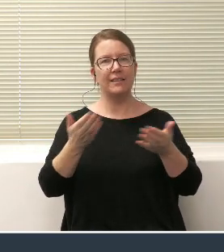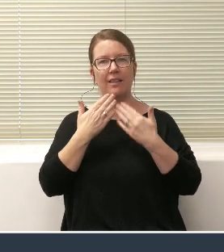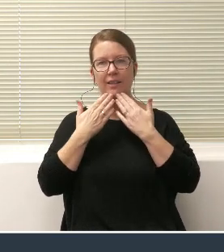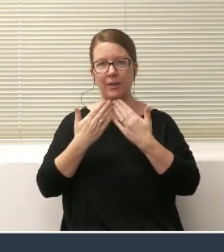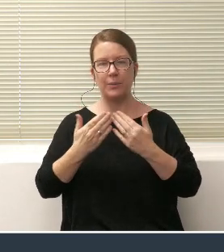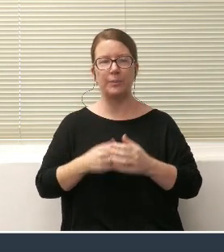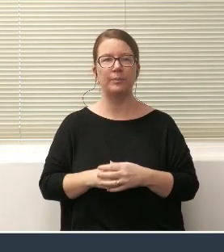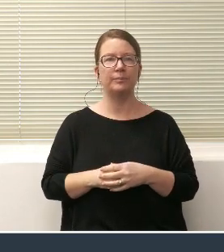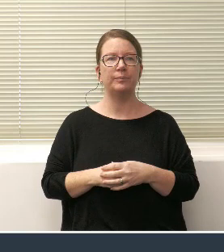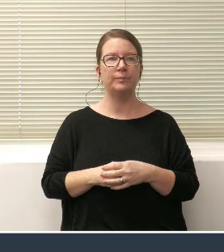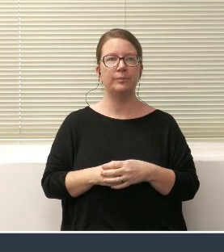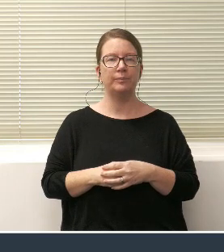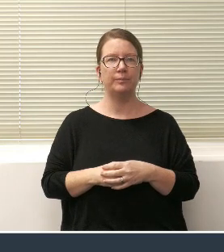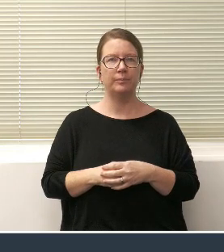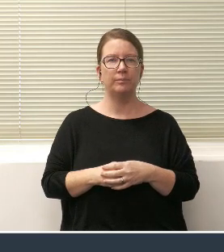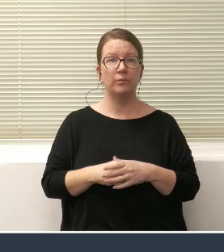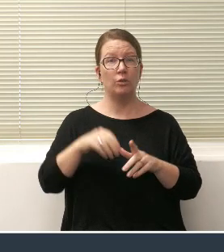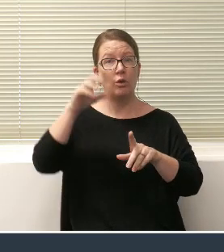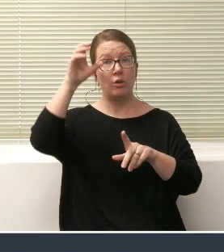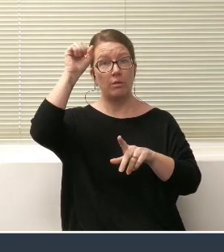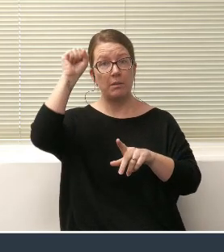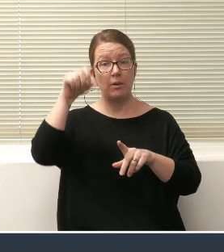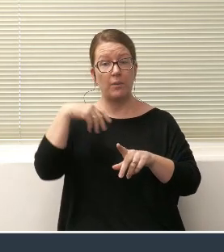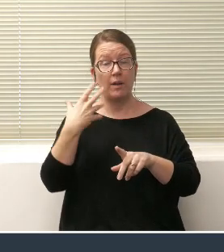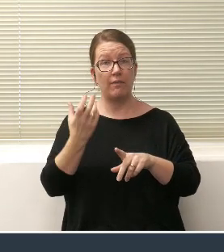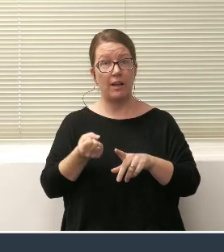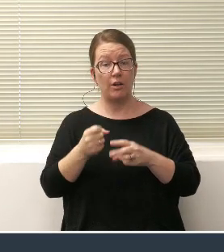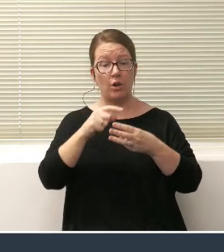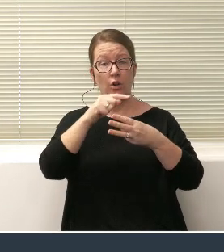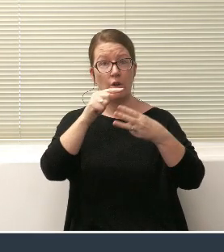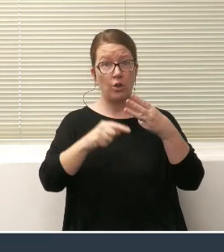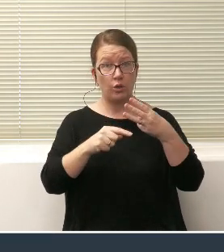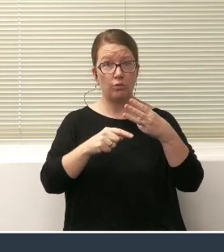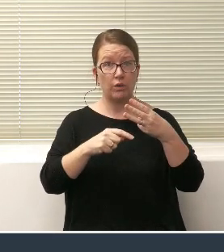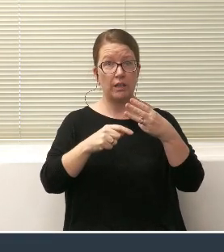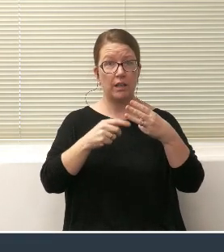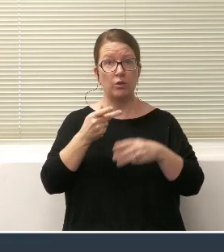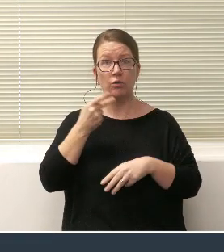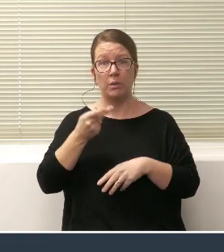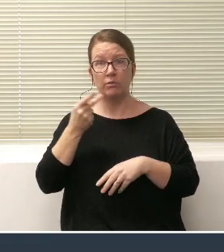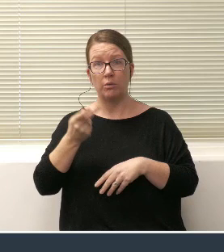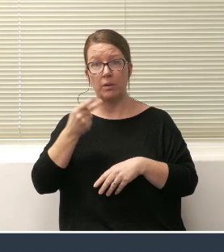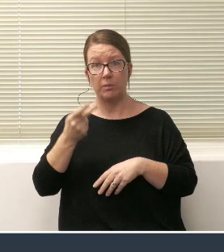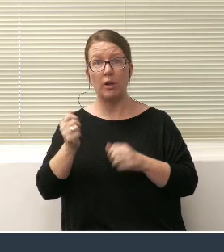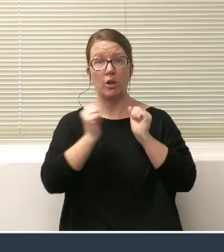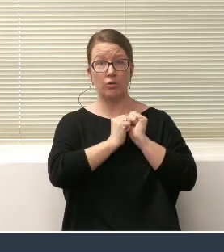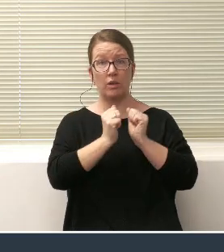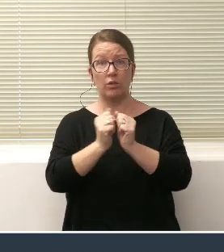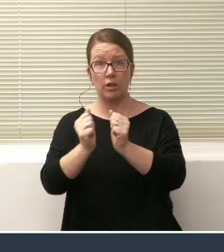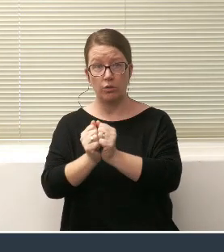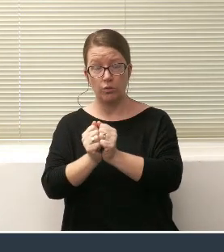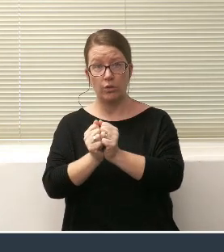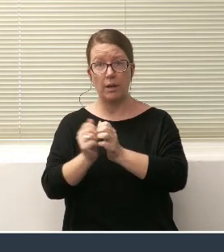Deputy Mayor. Bearing in mind we have had 3 consecutively speaking in support of the motion, do we have anyone